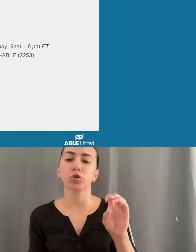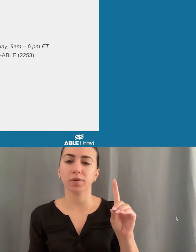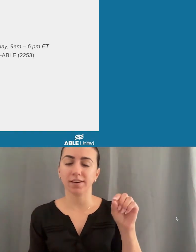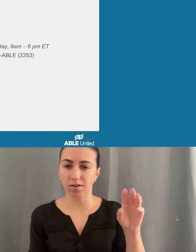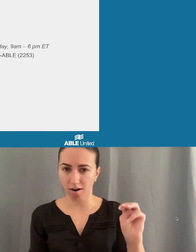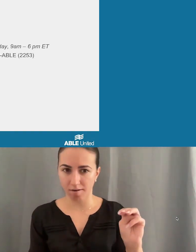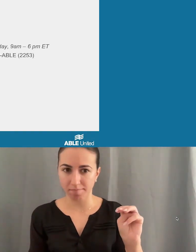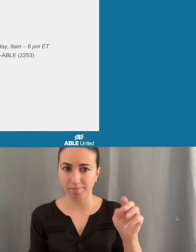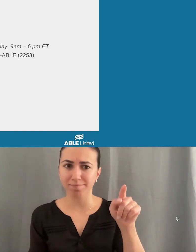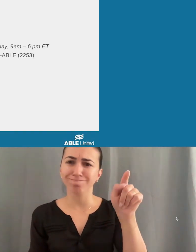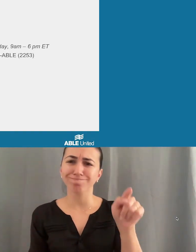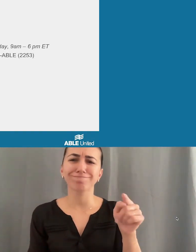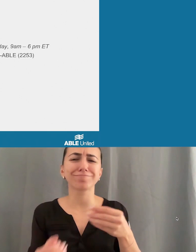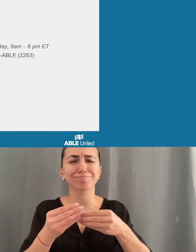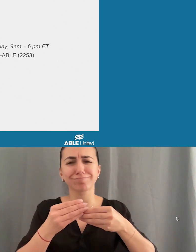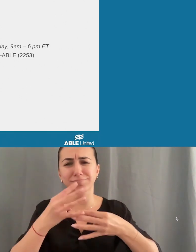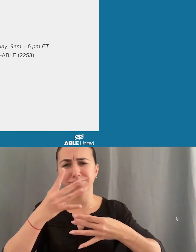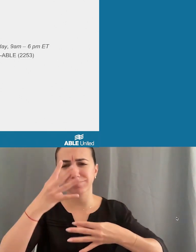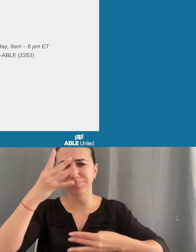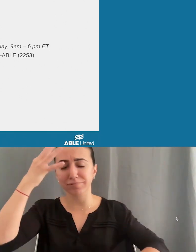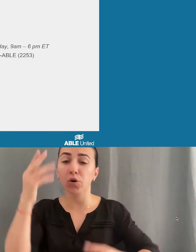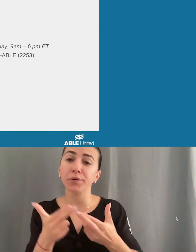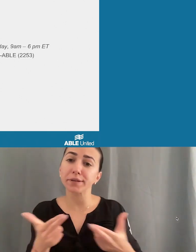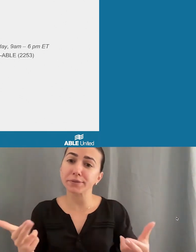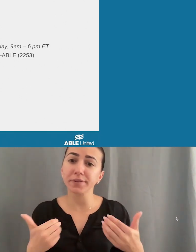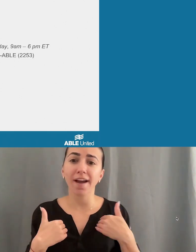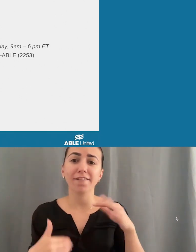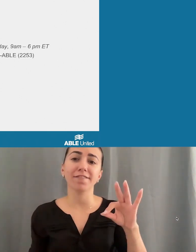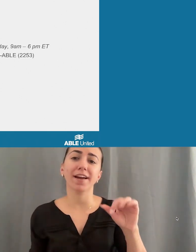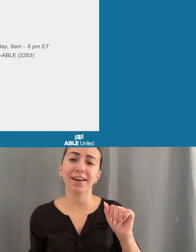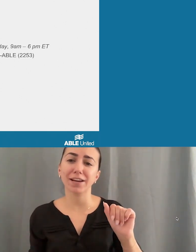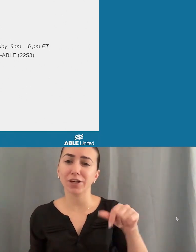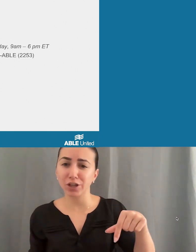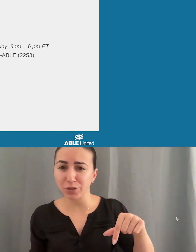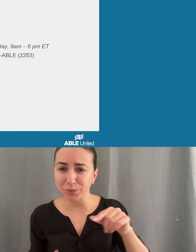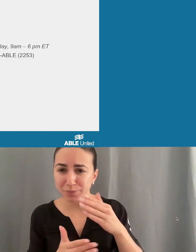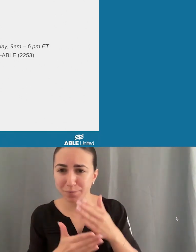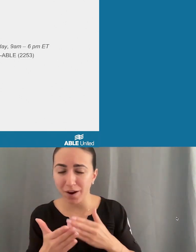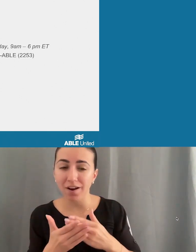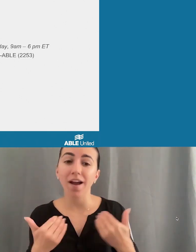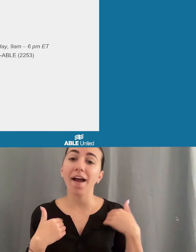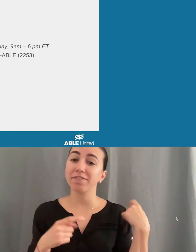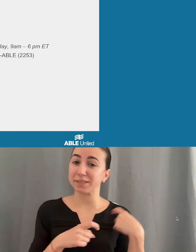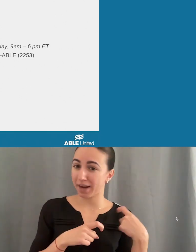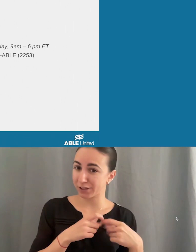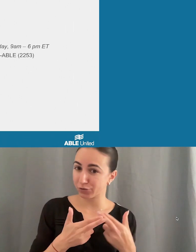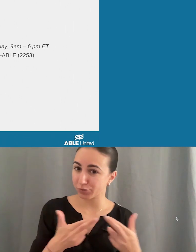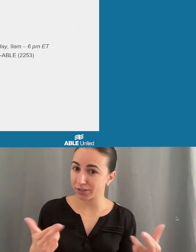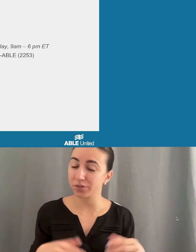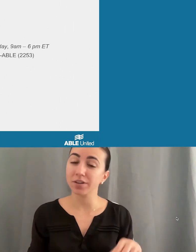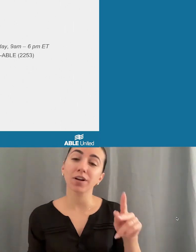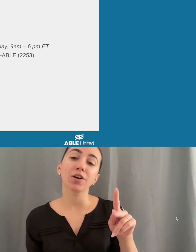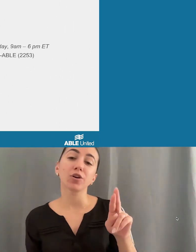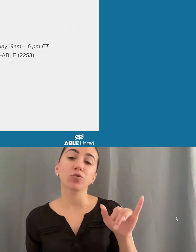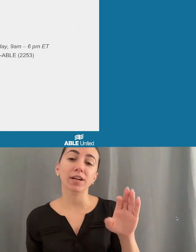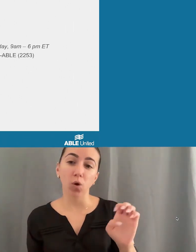ableunited.com. That's a ton of resources on there. We have a great FAQ section. We also have Spanish resources as well as Haitian